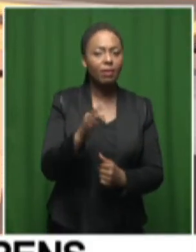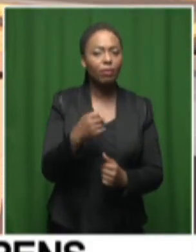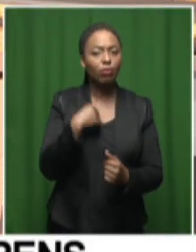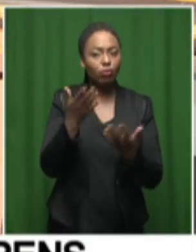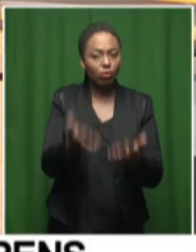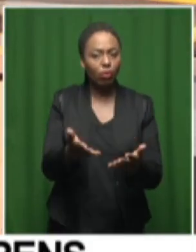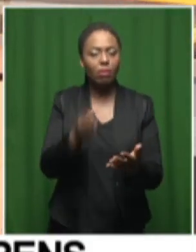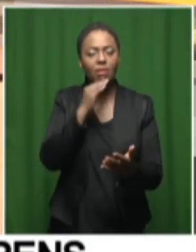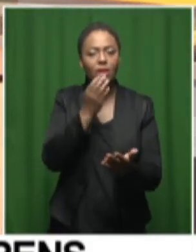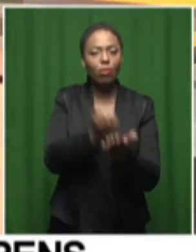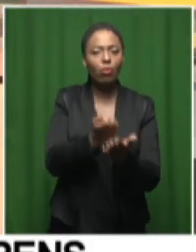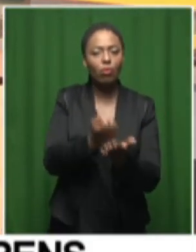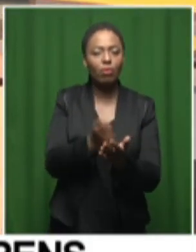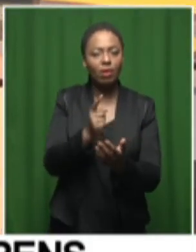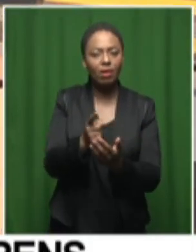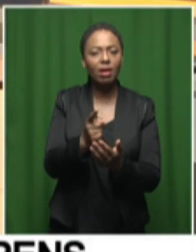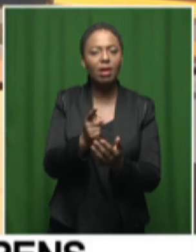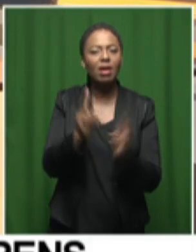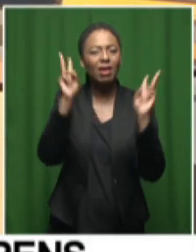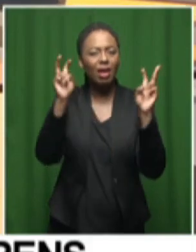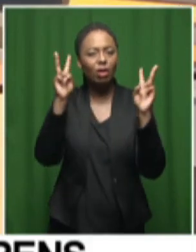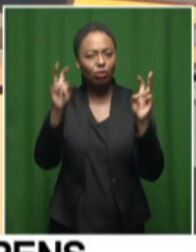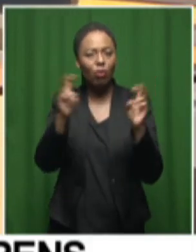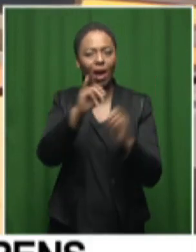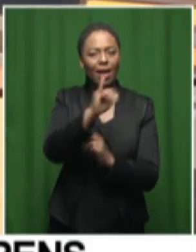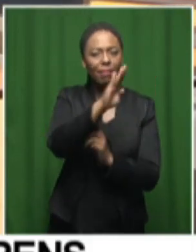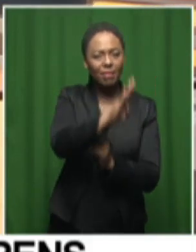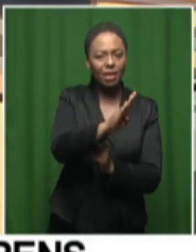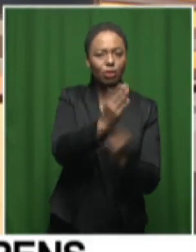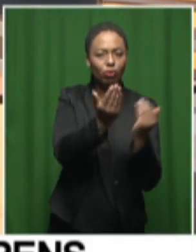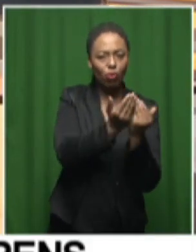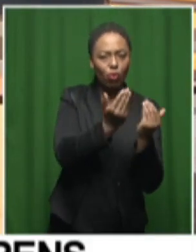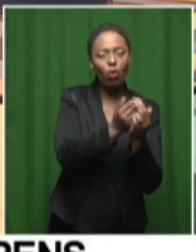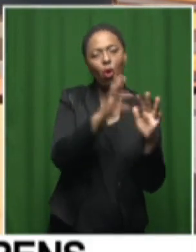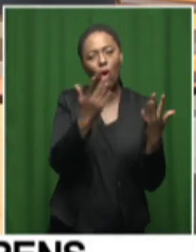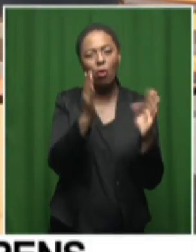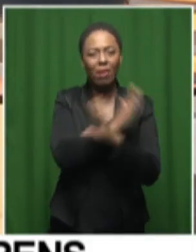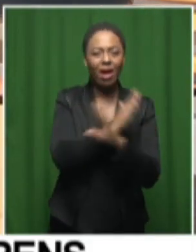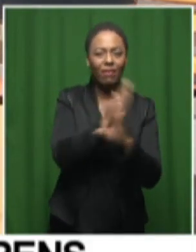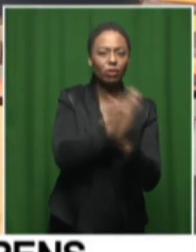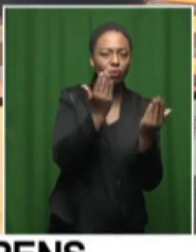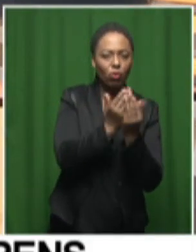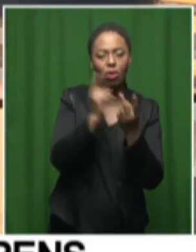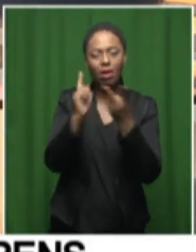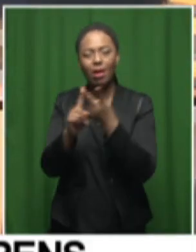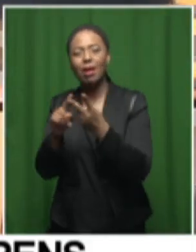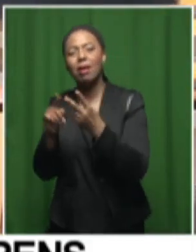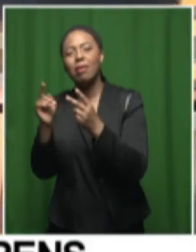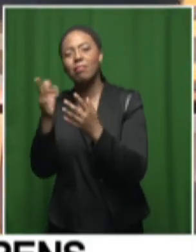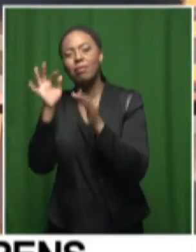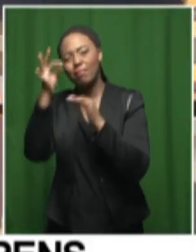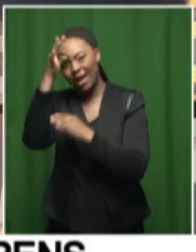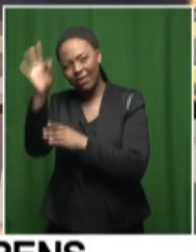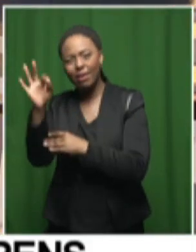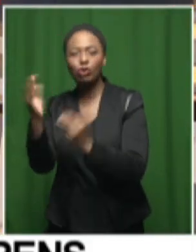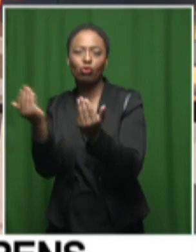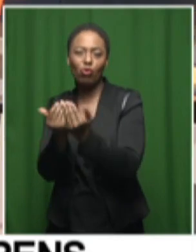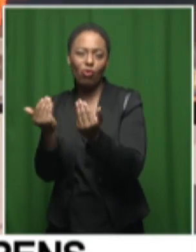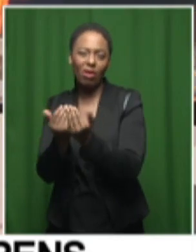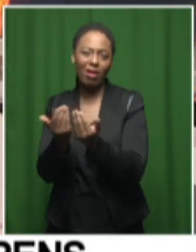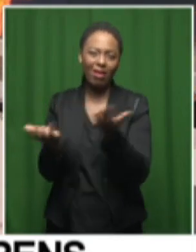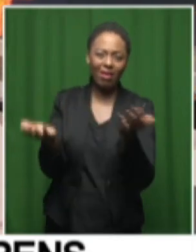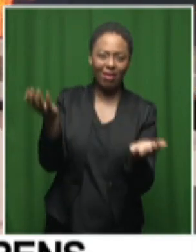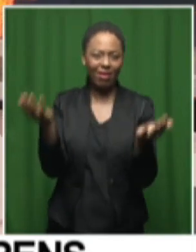There's the economic factor, right? So you've got your IEB schools or your private schools, and then you've got your public schools listening to how the haves